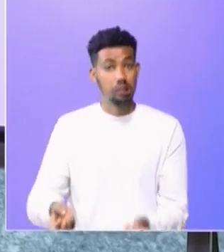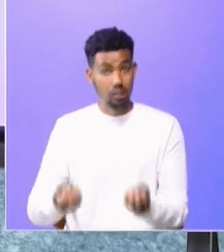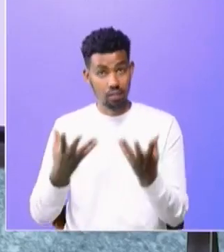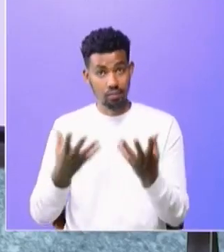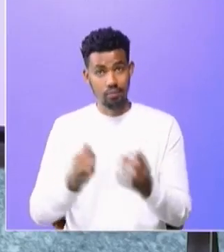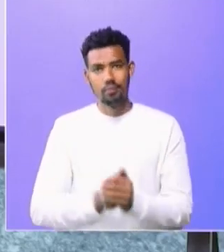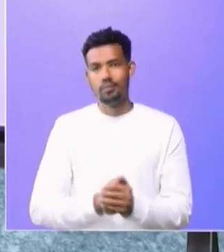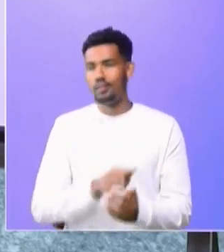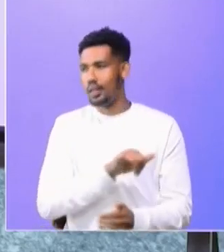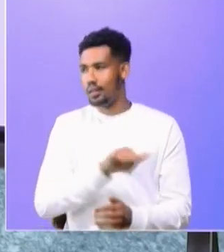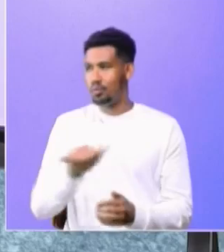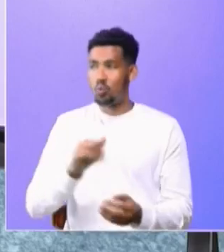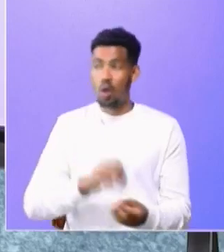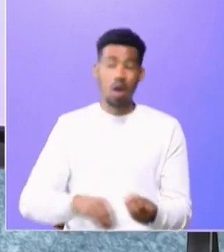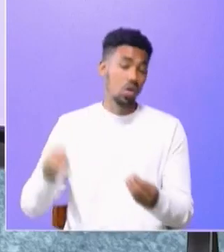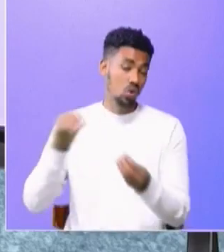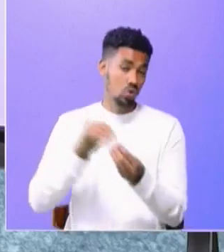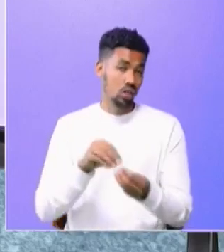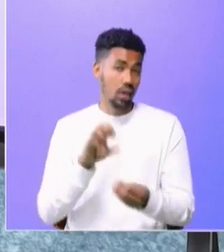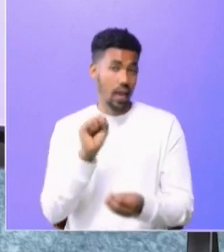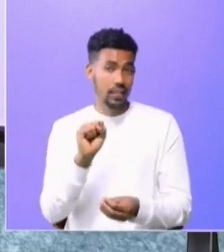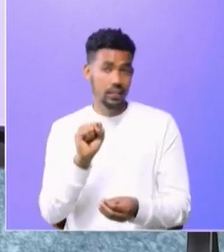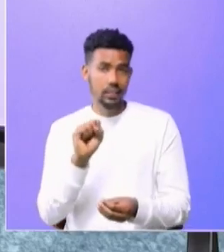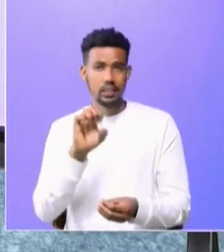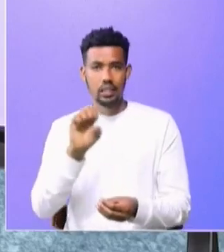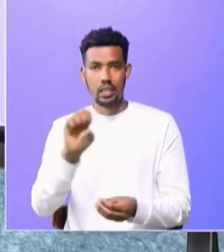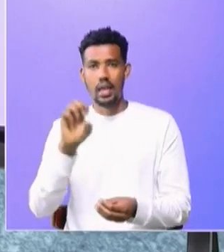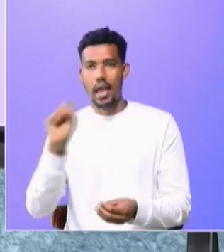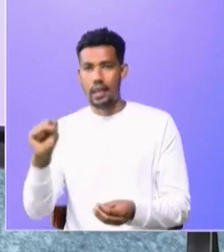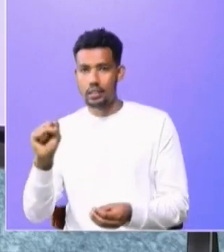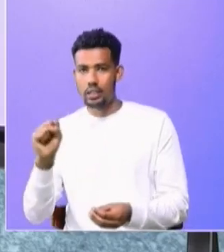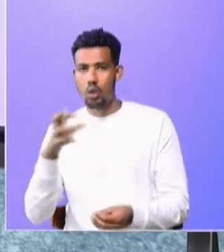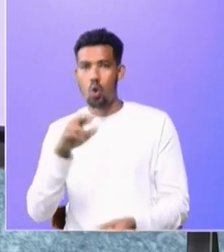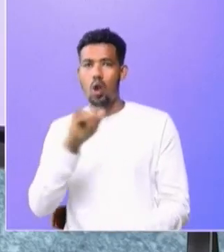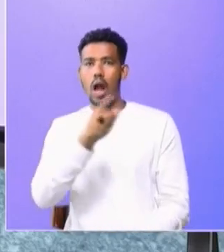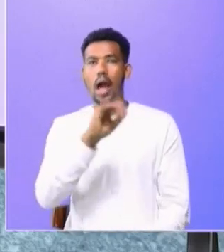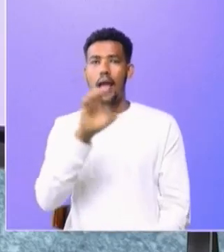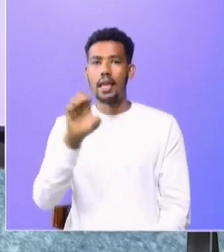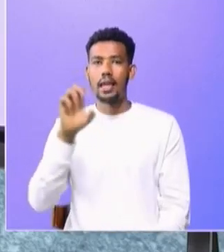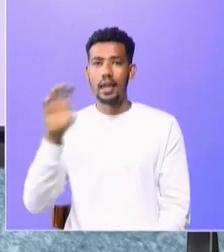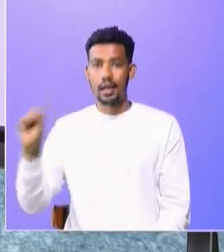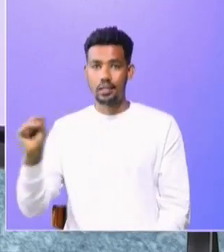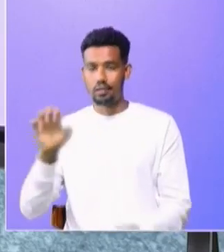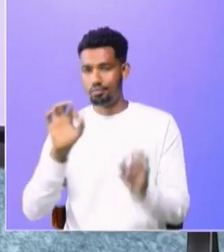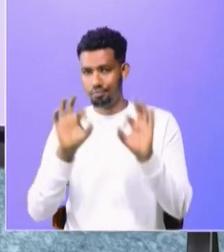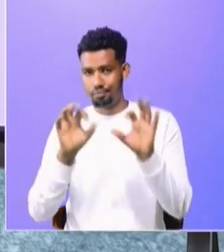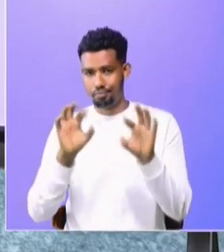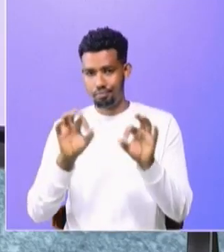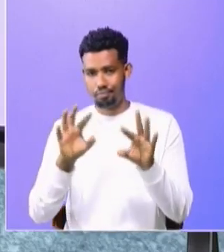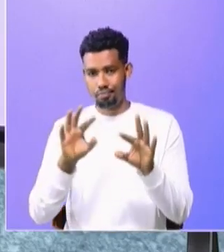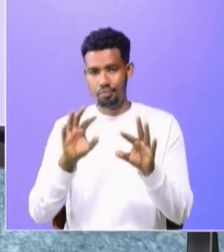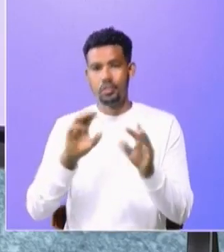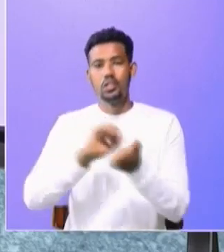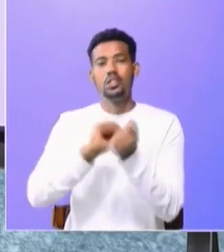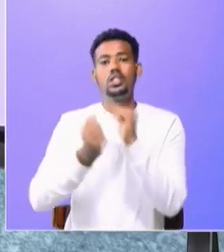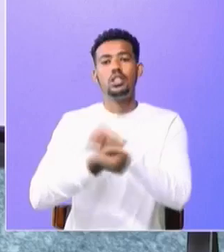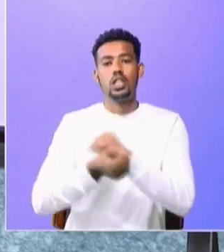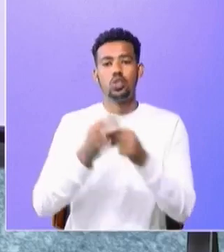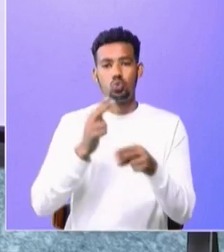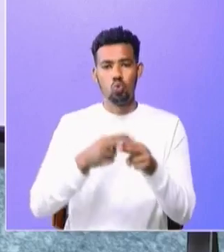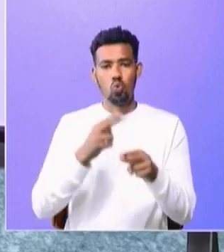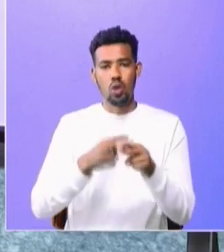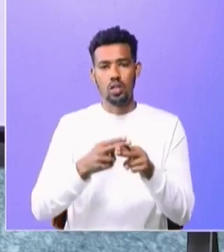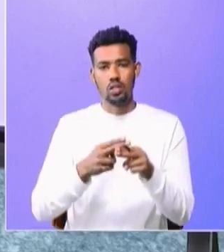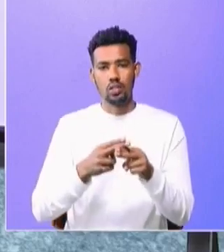So we are not adding them S, ES, or IES. We are not saying man, men's. We are saying